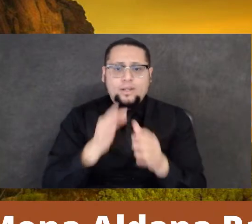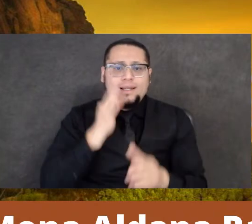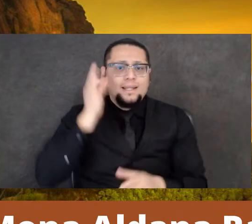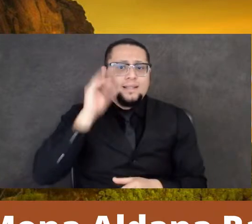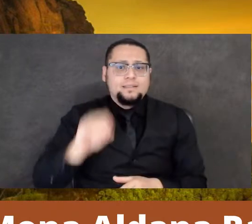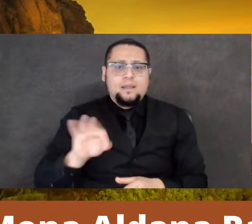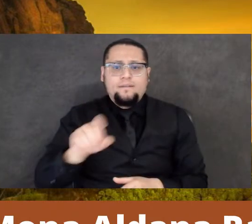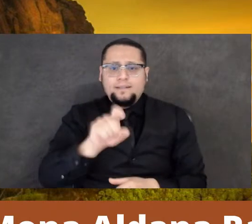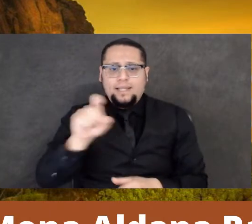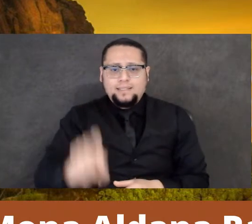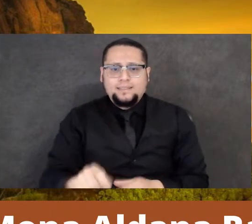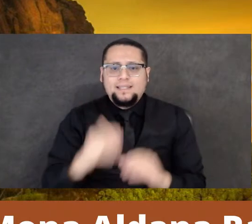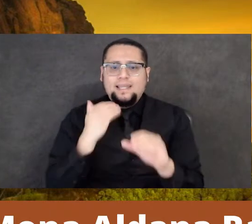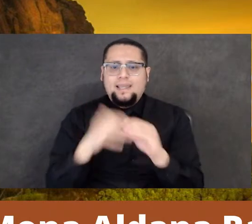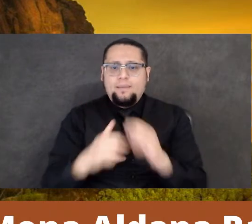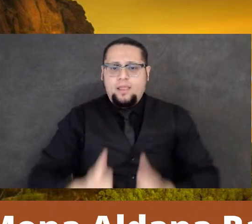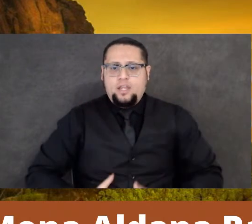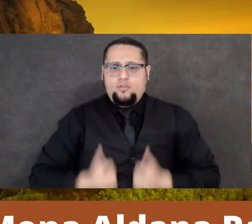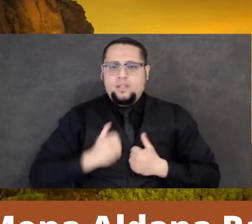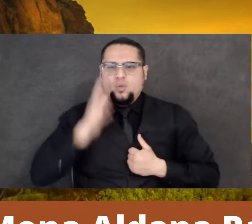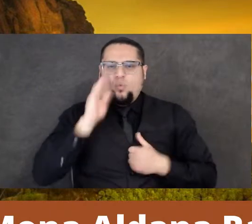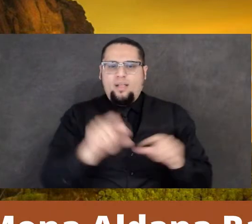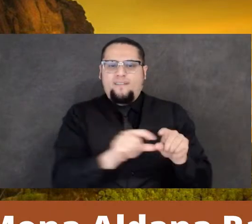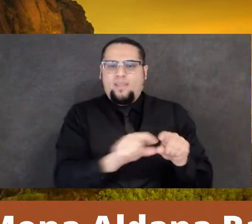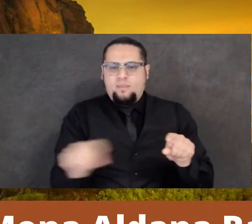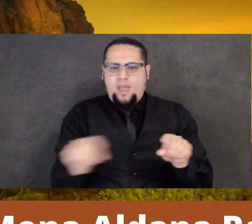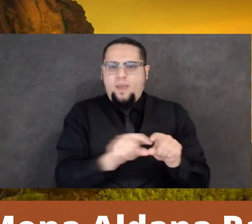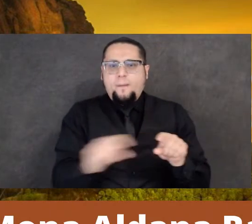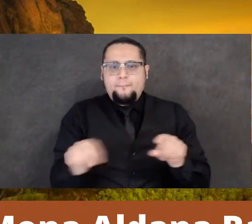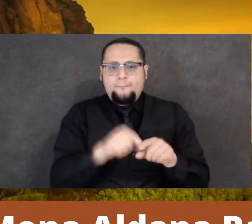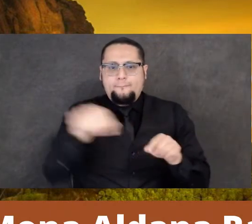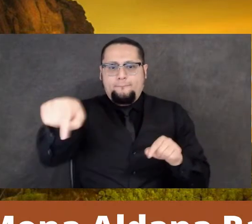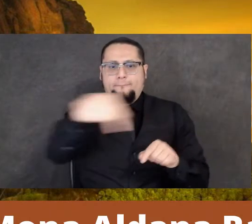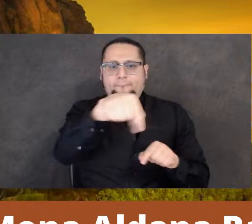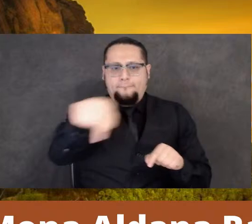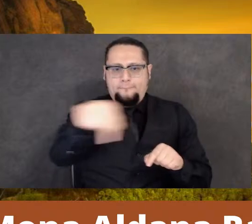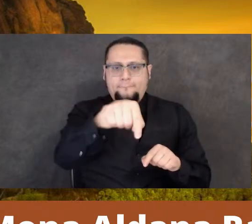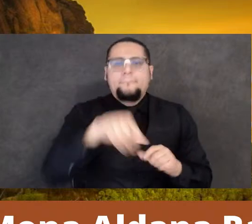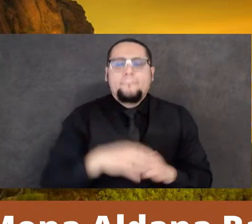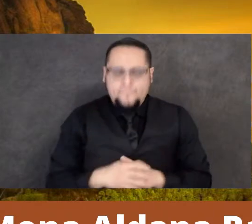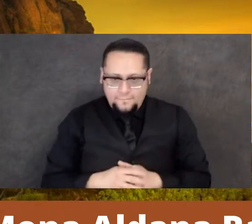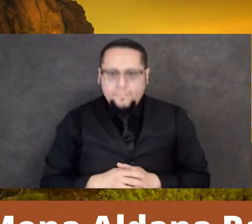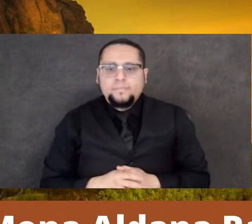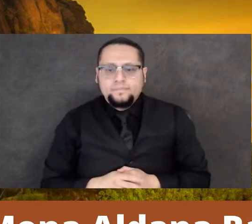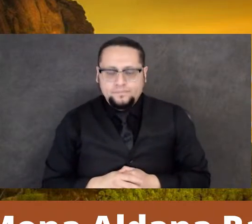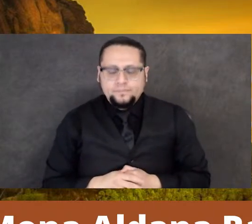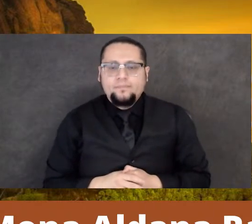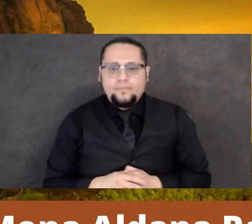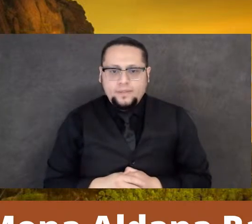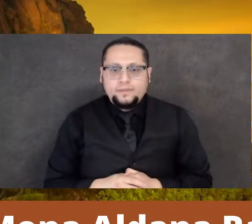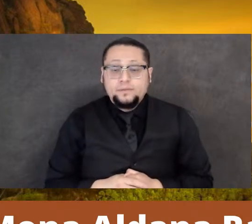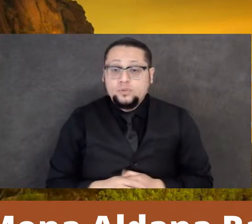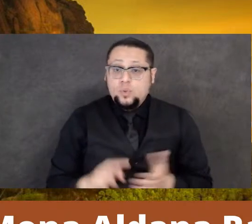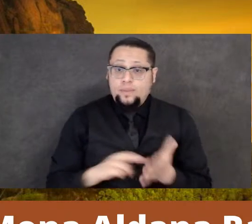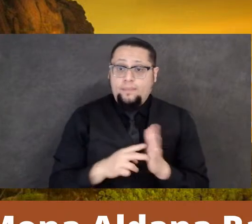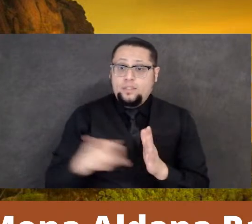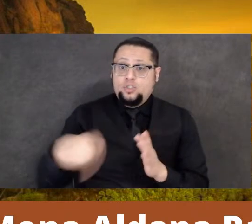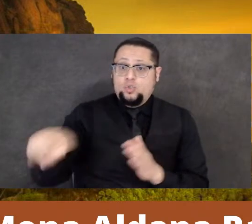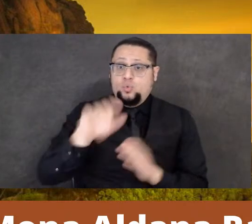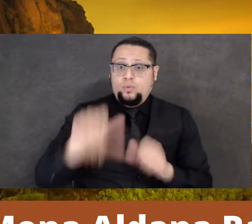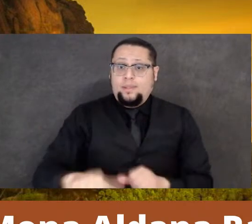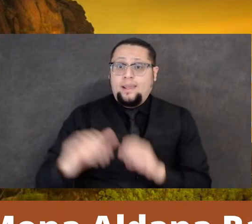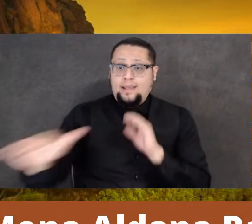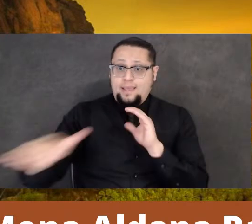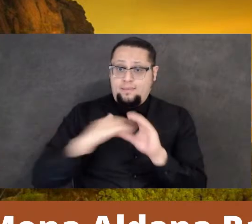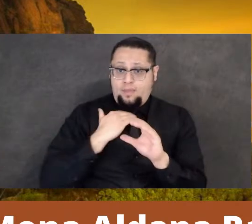will be scrolling down the ribbon within this broadcast so that you can be part of this